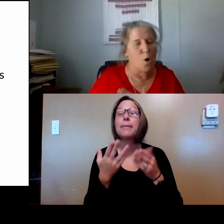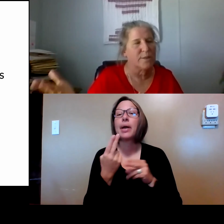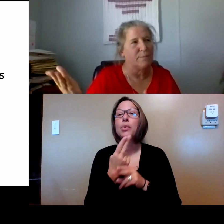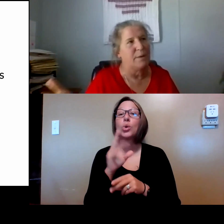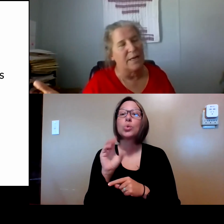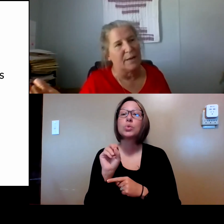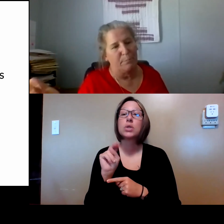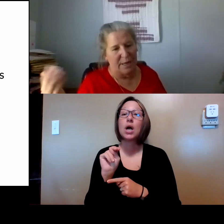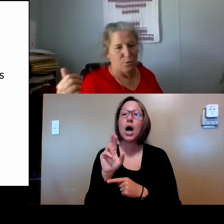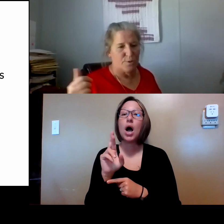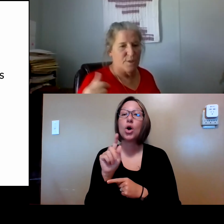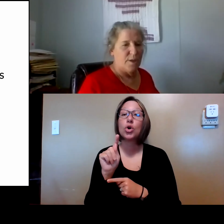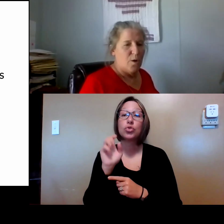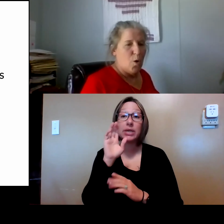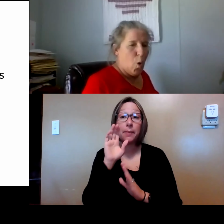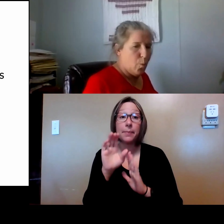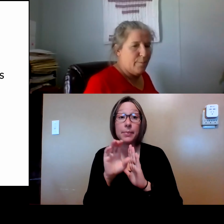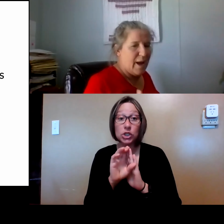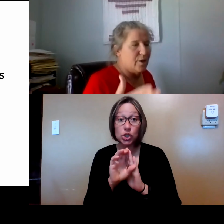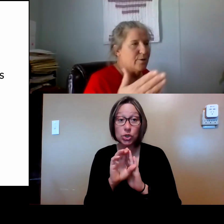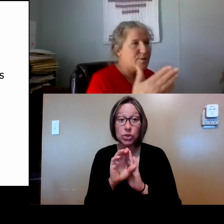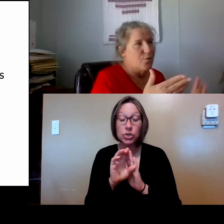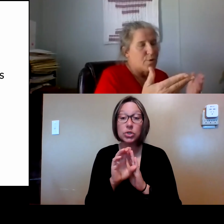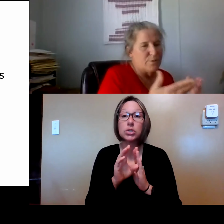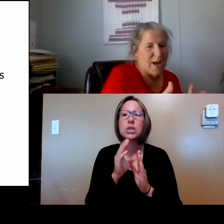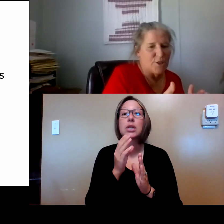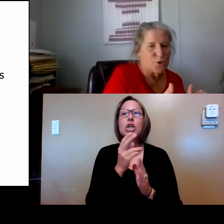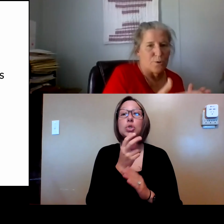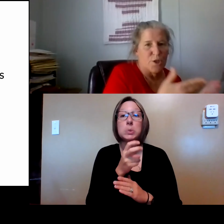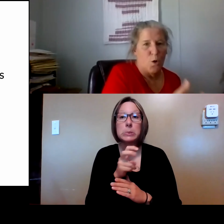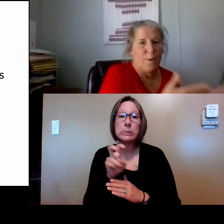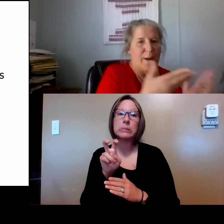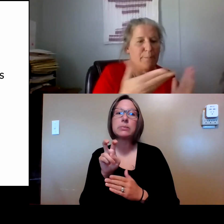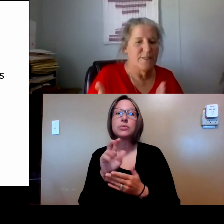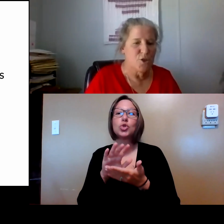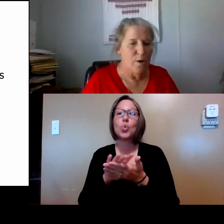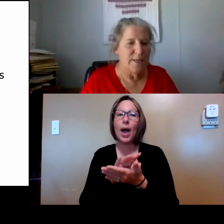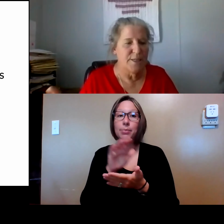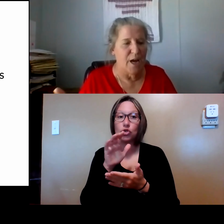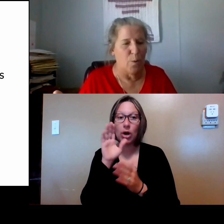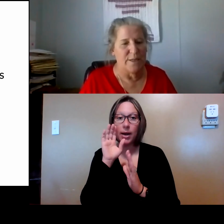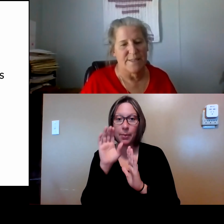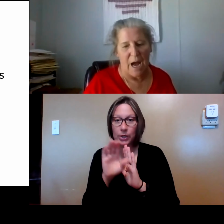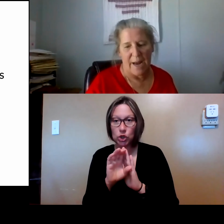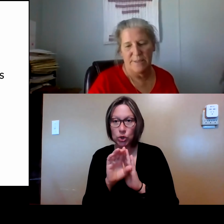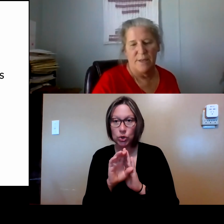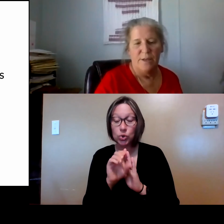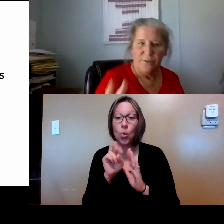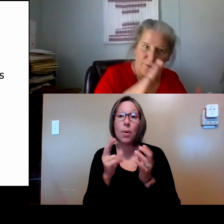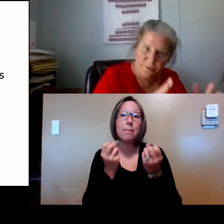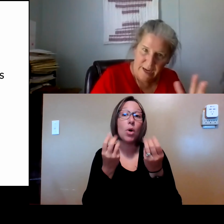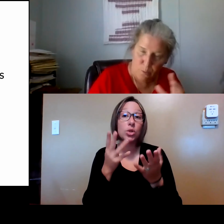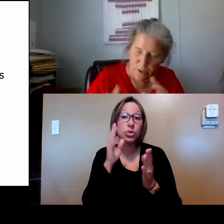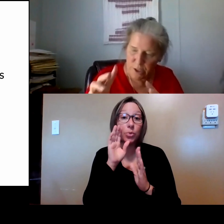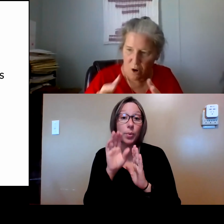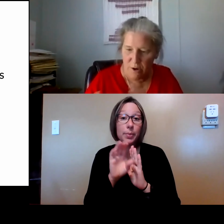or multi-meaning pictures. Or we may use from gestures, we may be starting to go into signs.